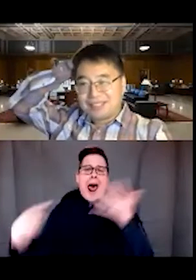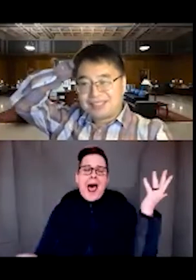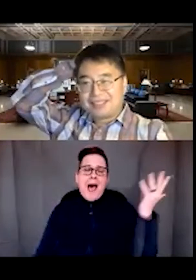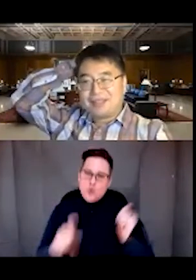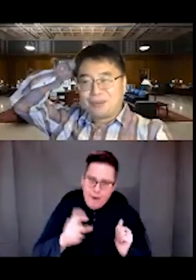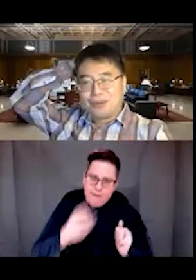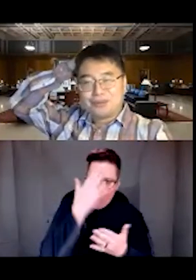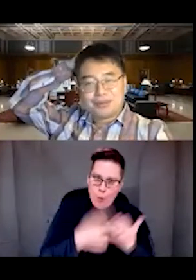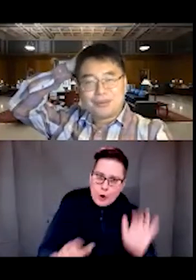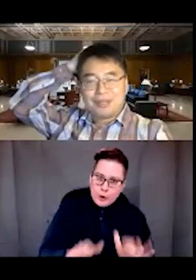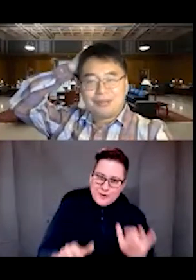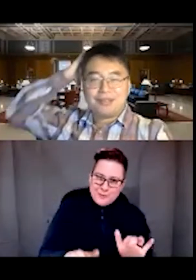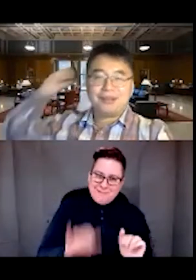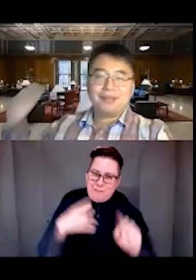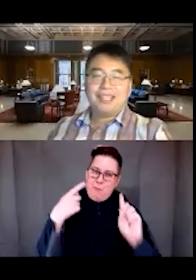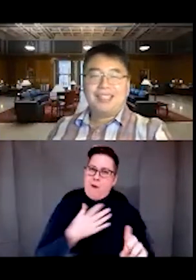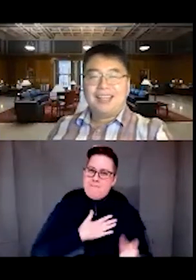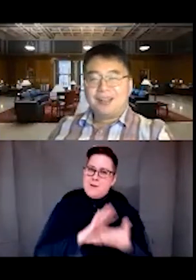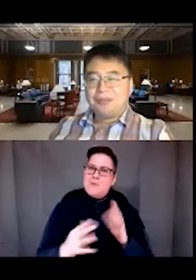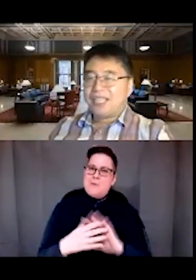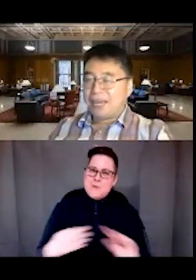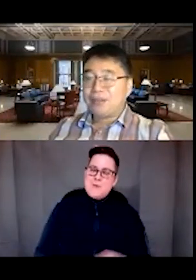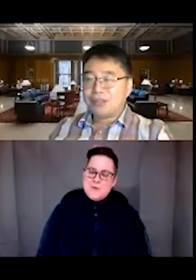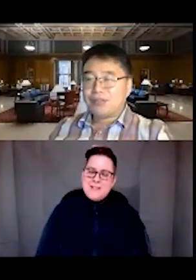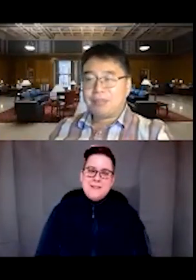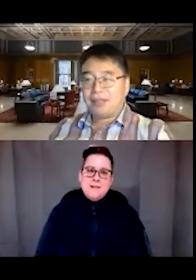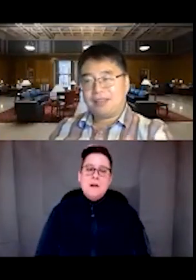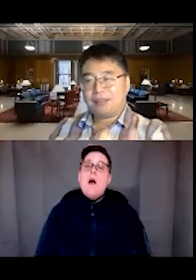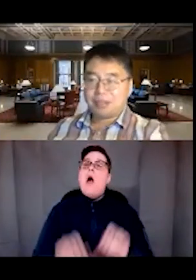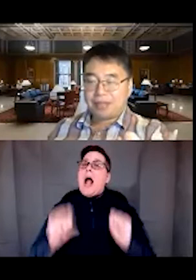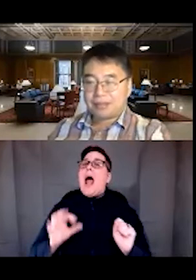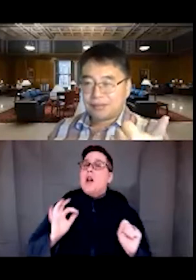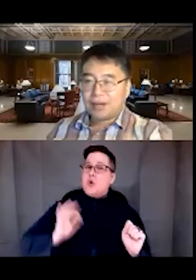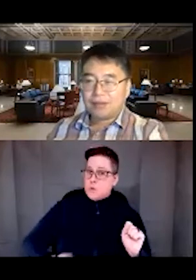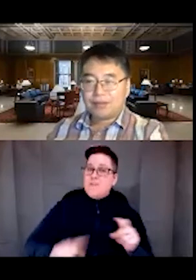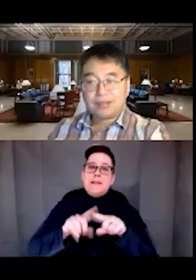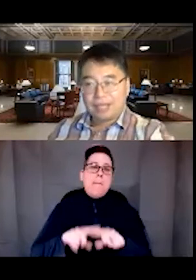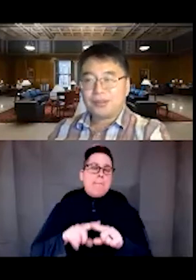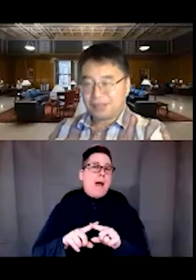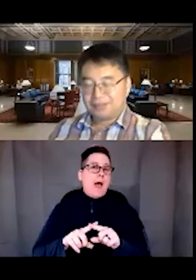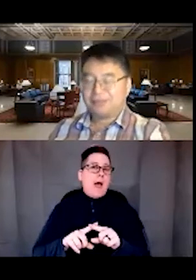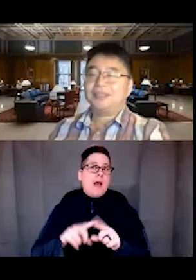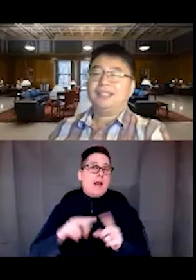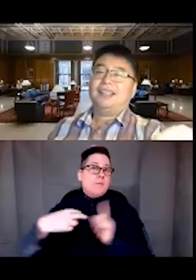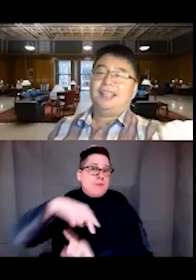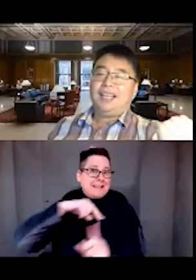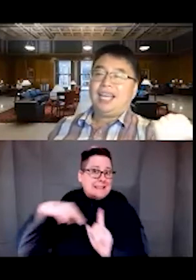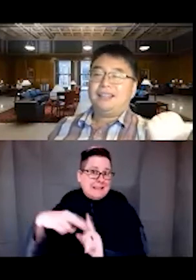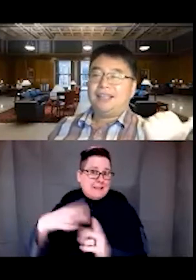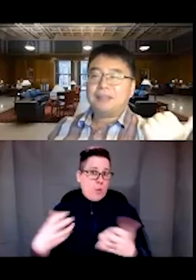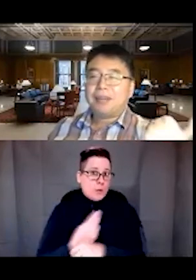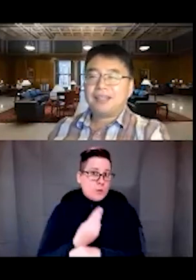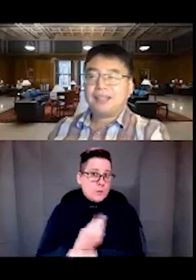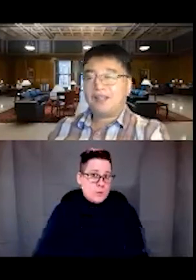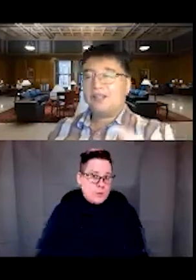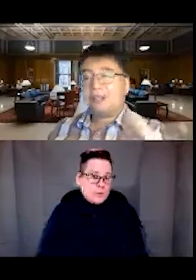doing. That's the kind of moral of the story, right? So it can be useful depending on the perspective of the stakeholder, right?